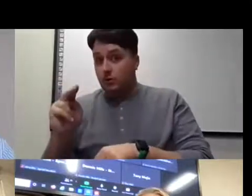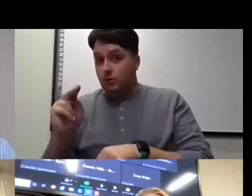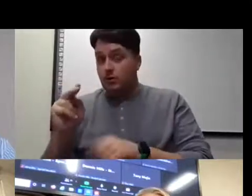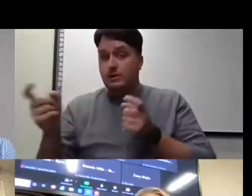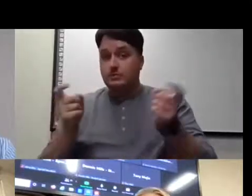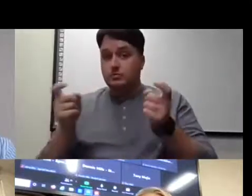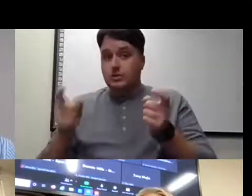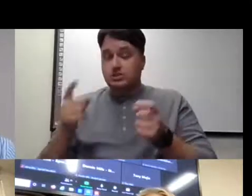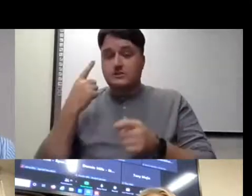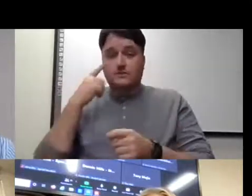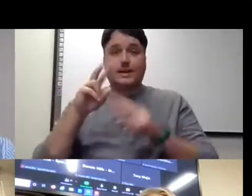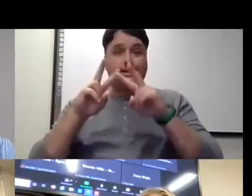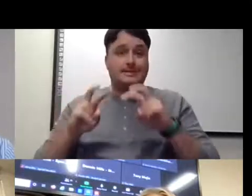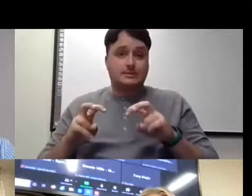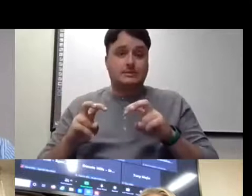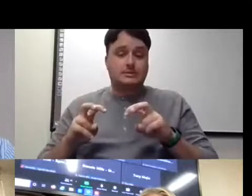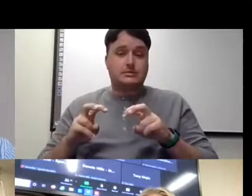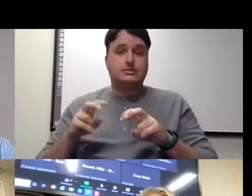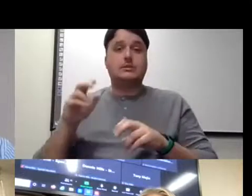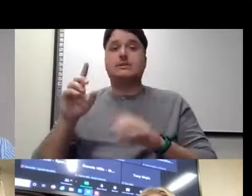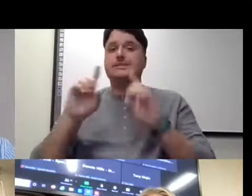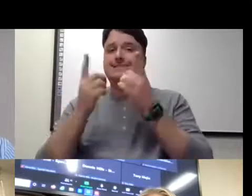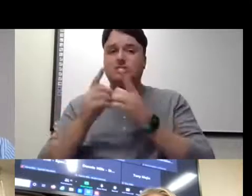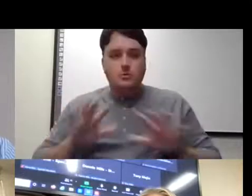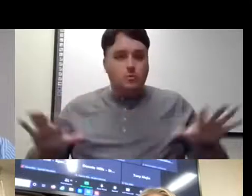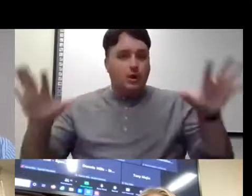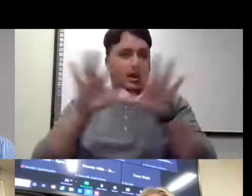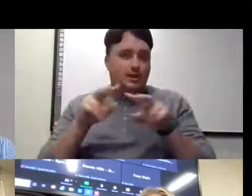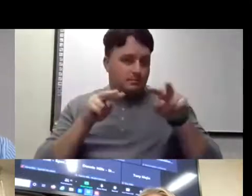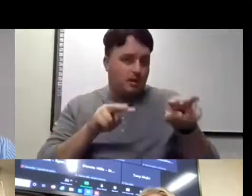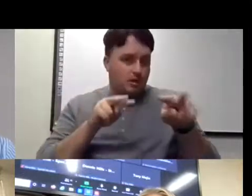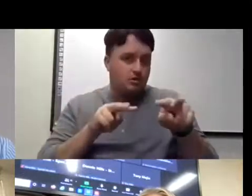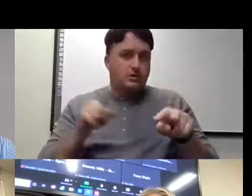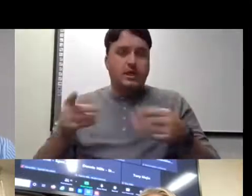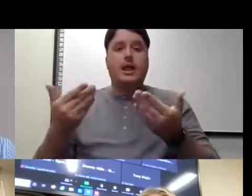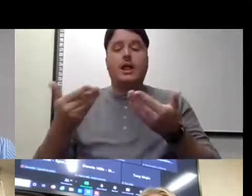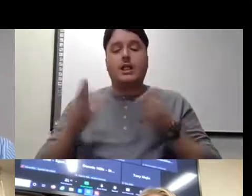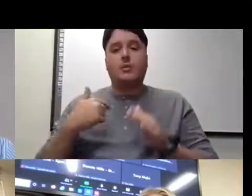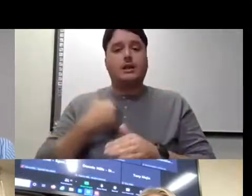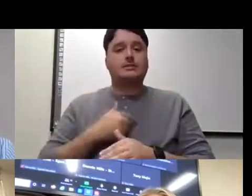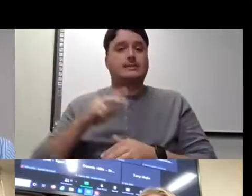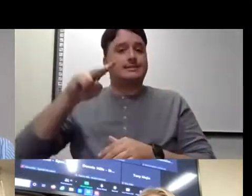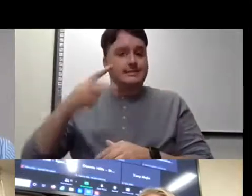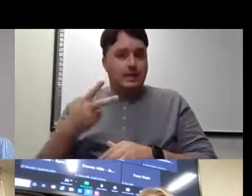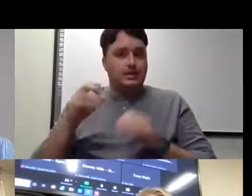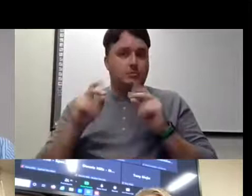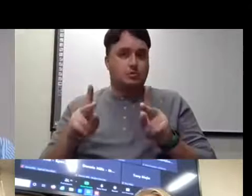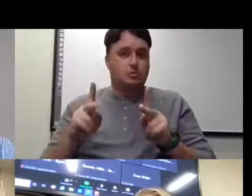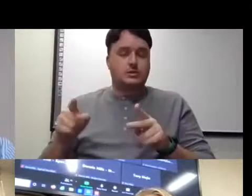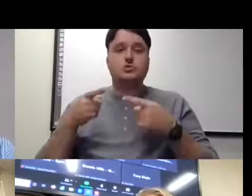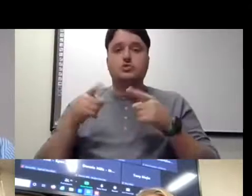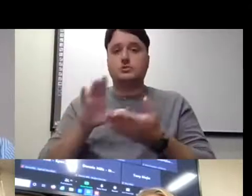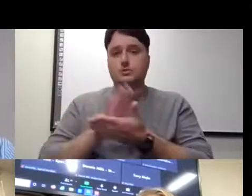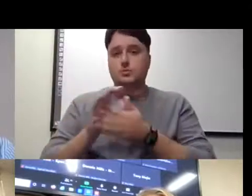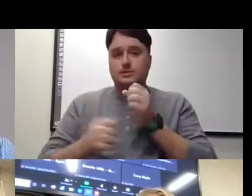administration of assessments that are district-wide and monitored. That gives us a second opportunity during the school